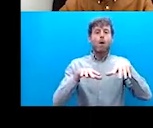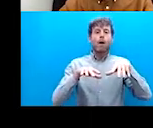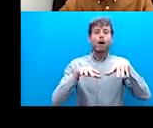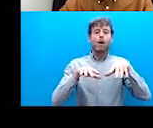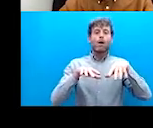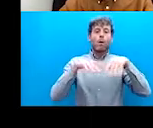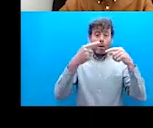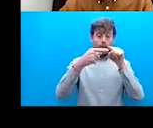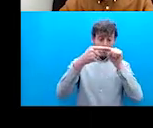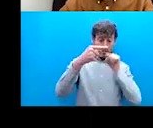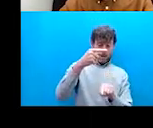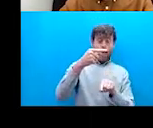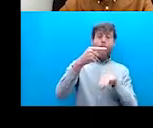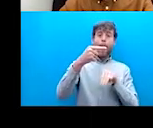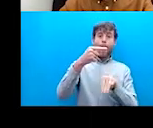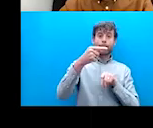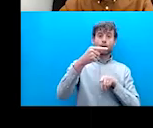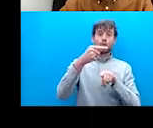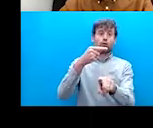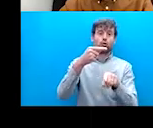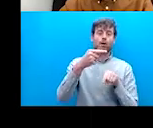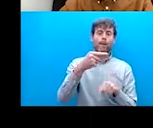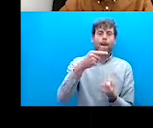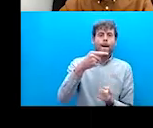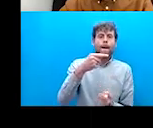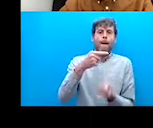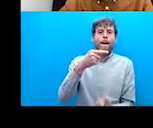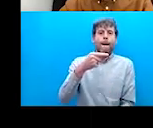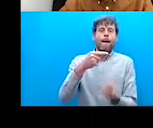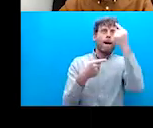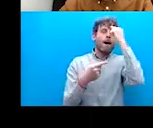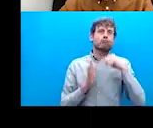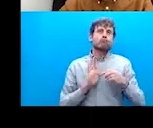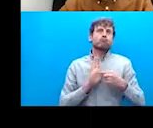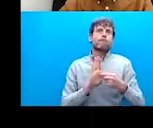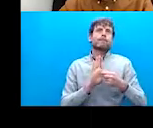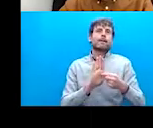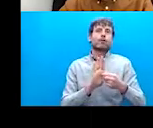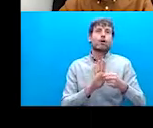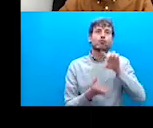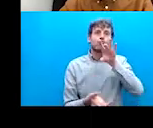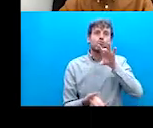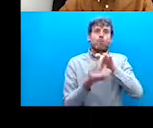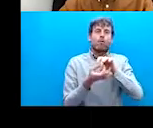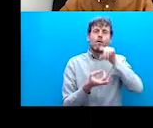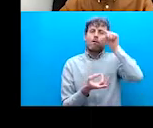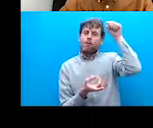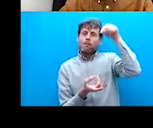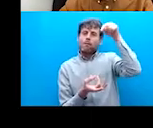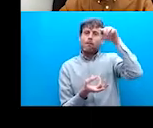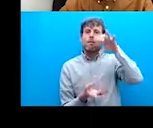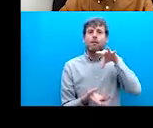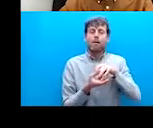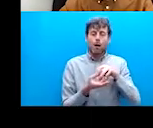in the M stream, an intermediate representation of a relational structure R. So this